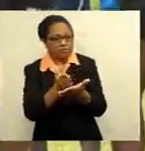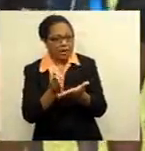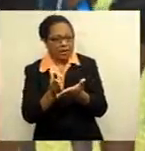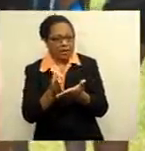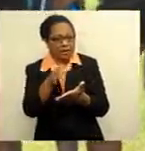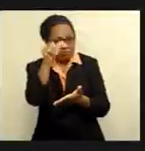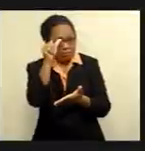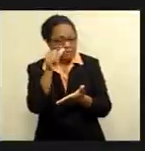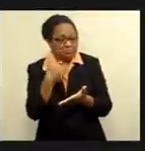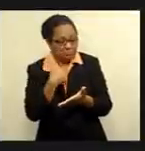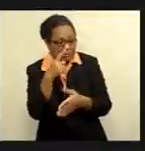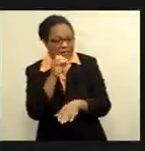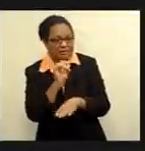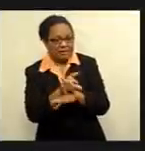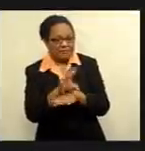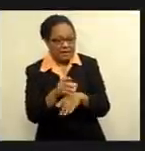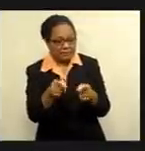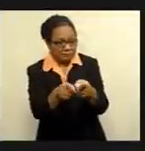some advice on